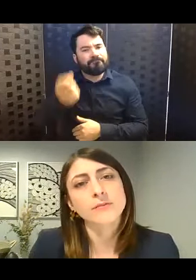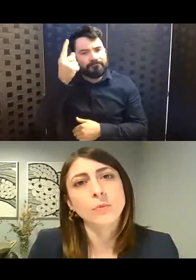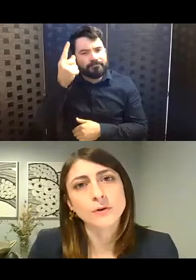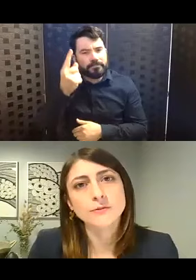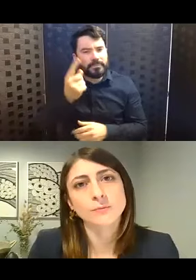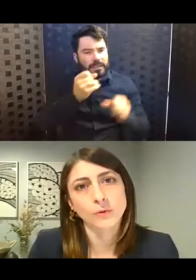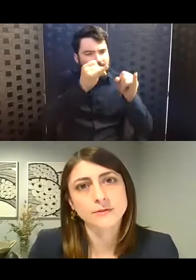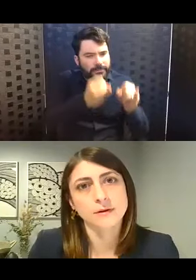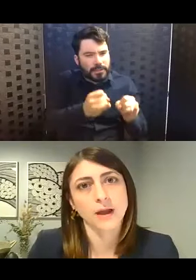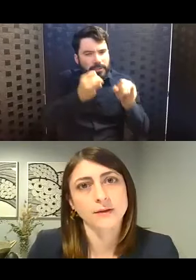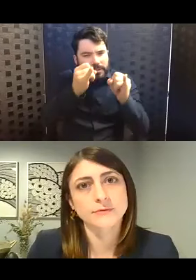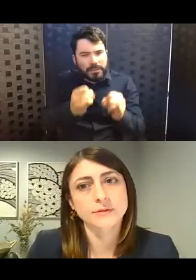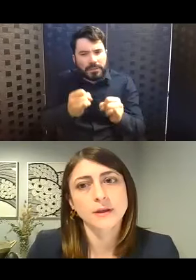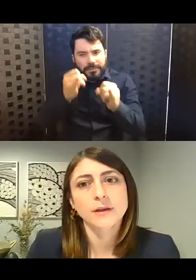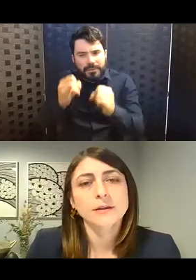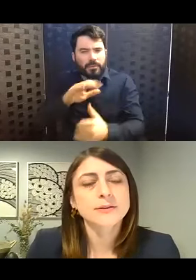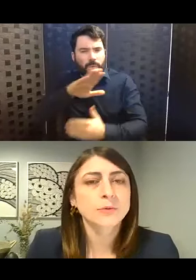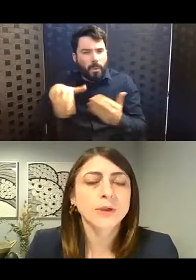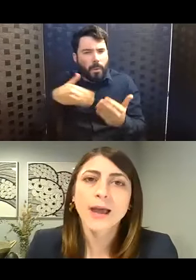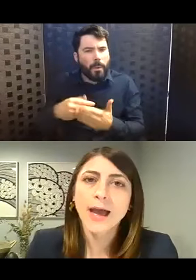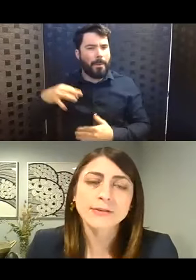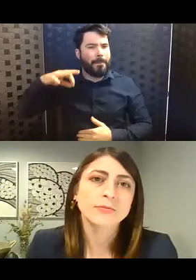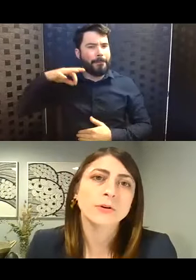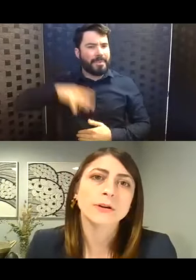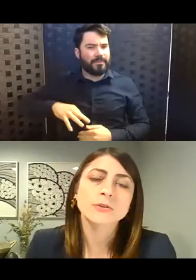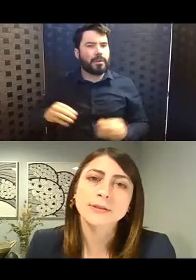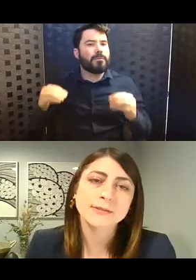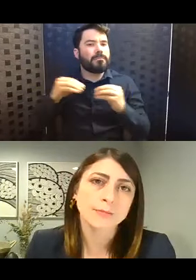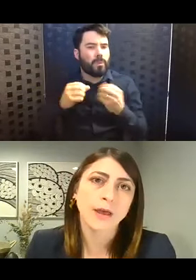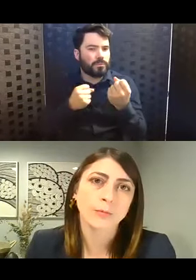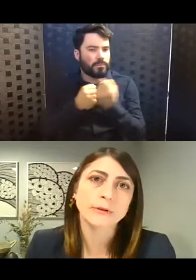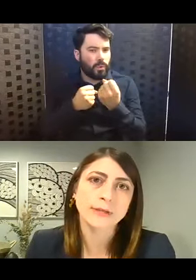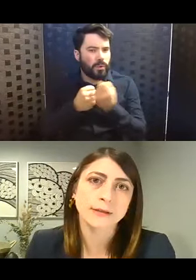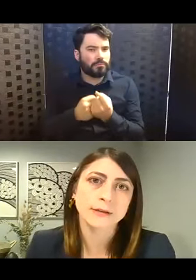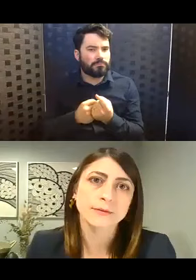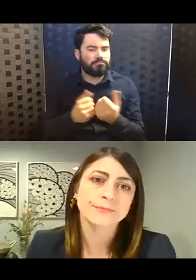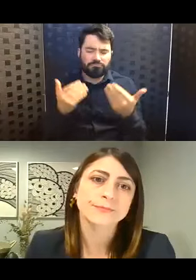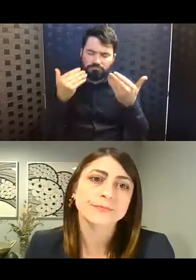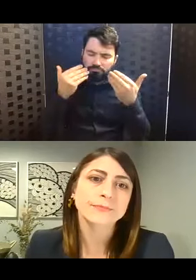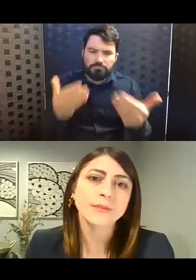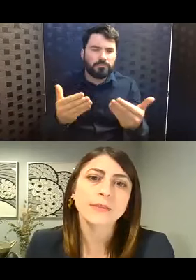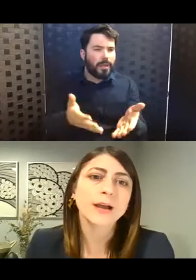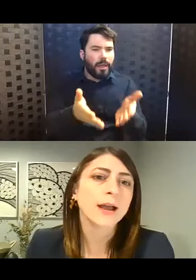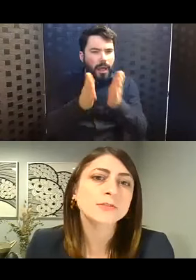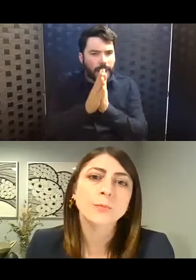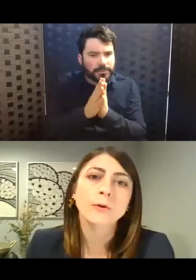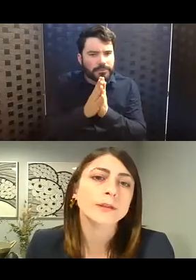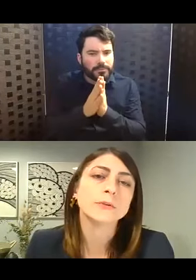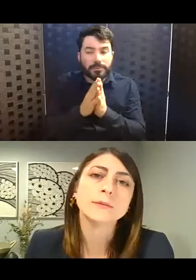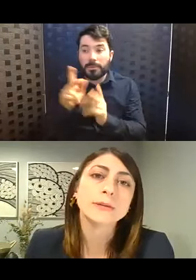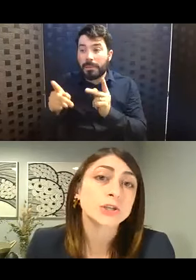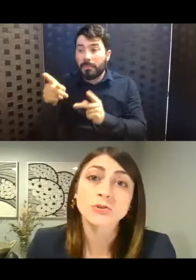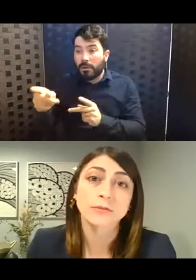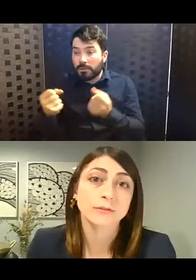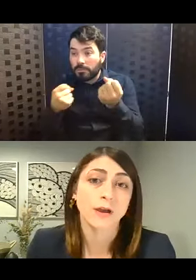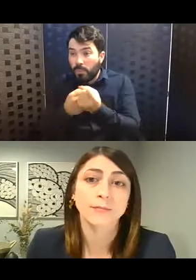from having more supports in our lives. It's okay to ask for and to accept help when needed. The kind of support that you